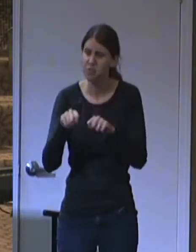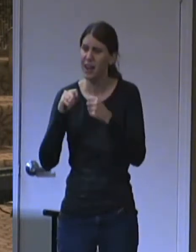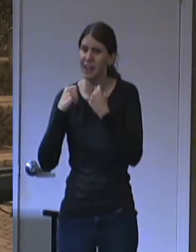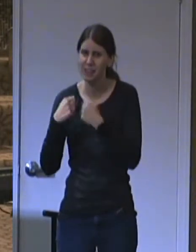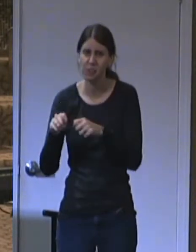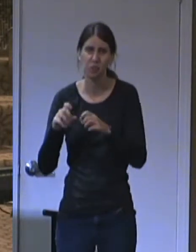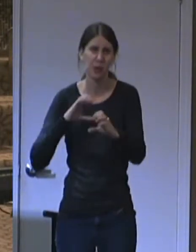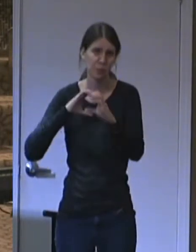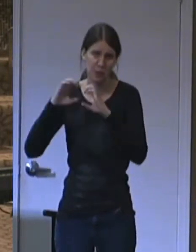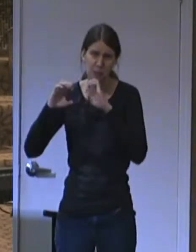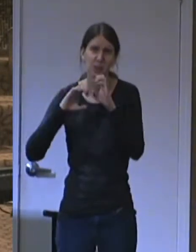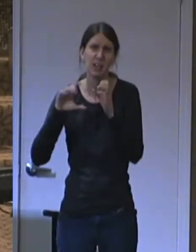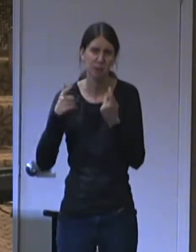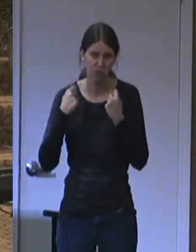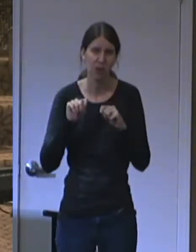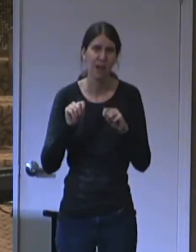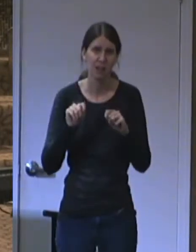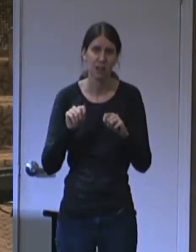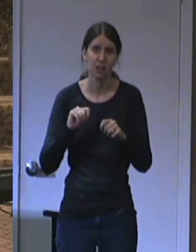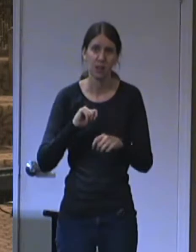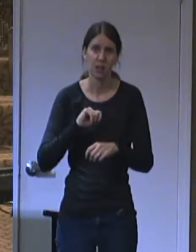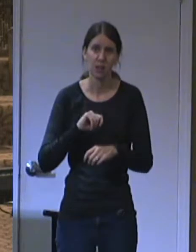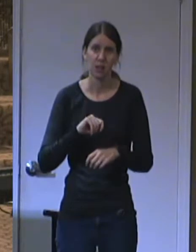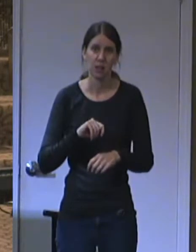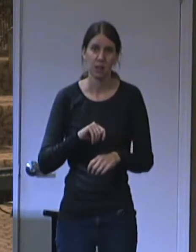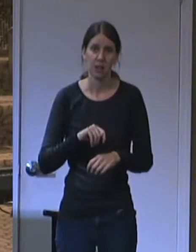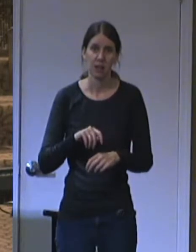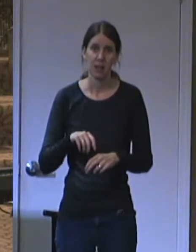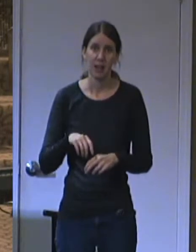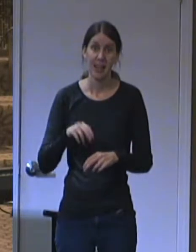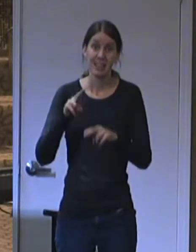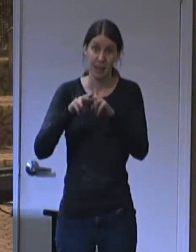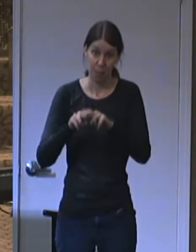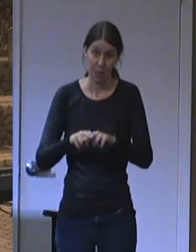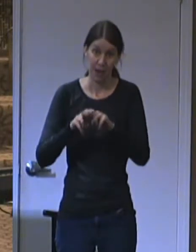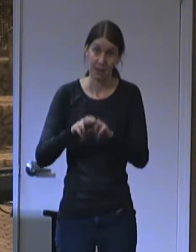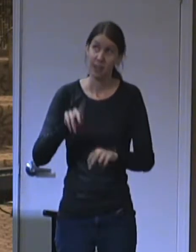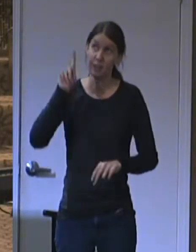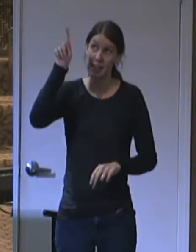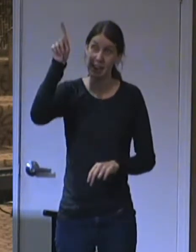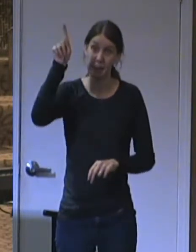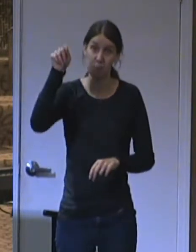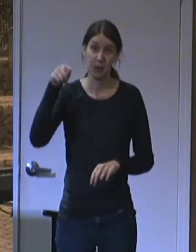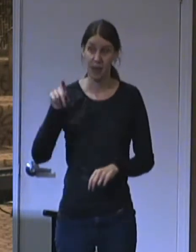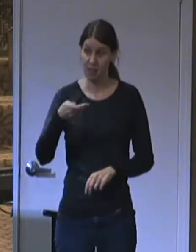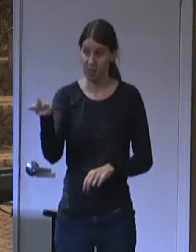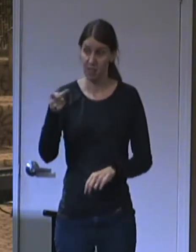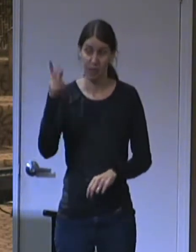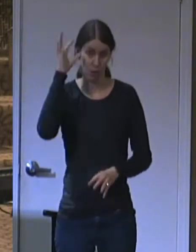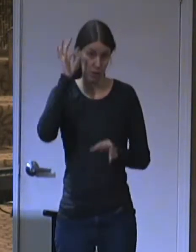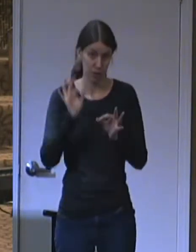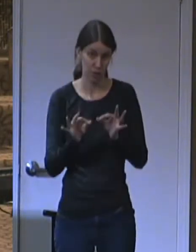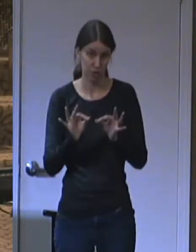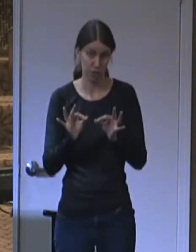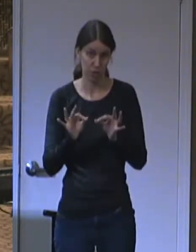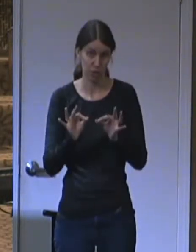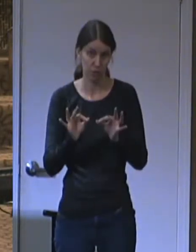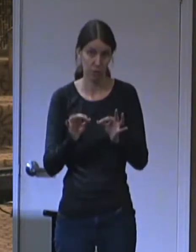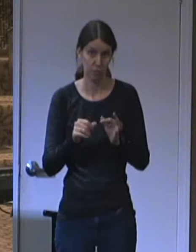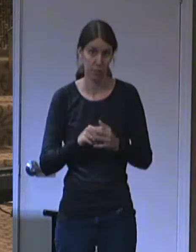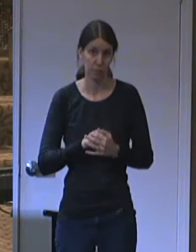are engaged in things, all of the results are up to God and the choice of the people, whether they choose God or